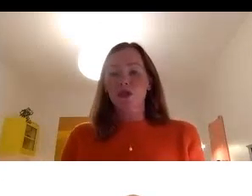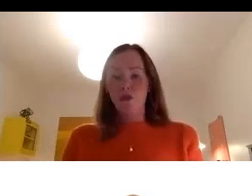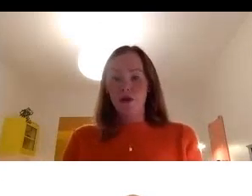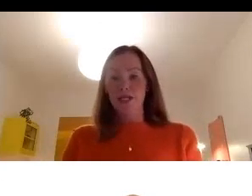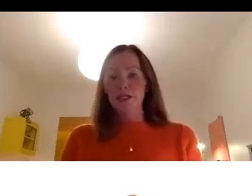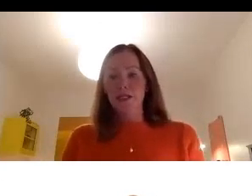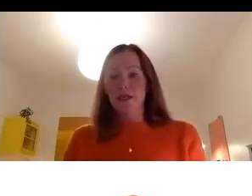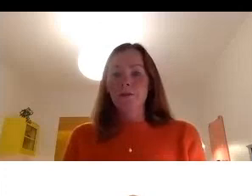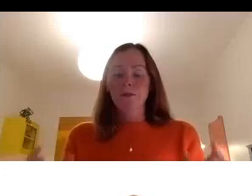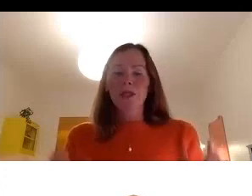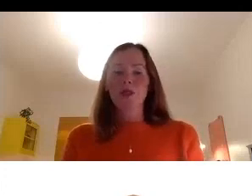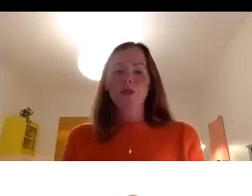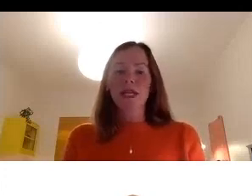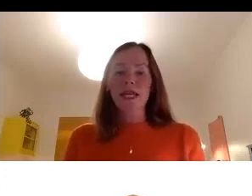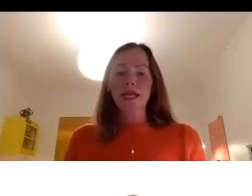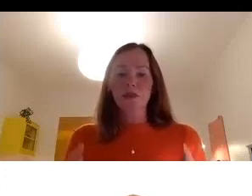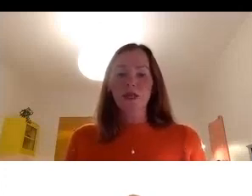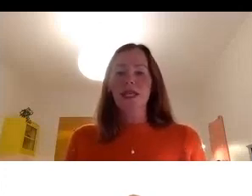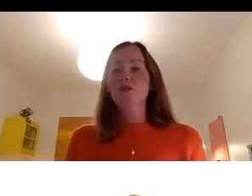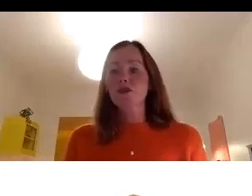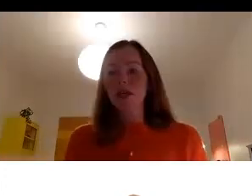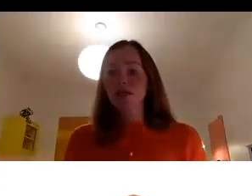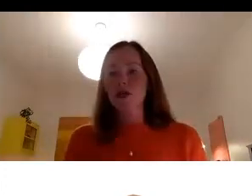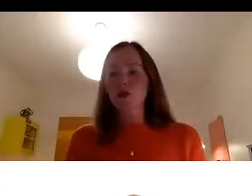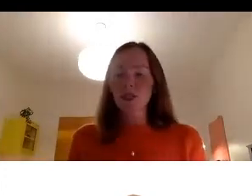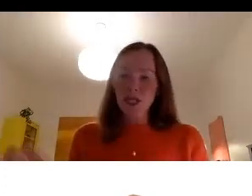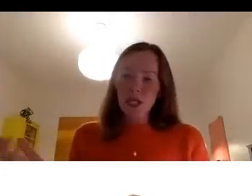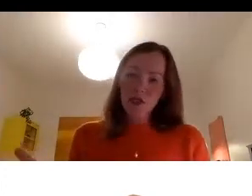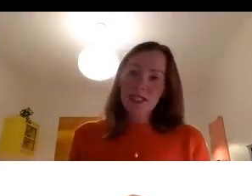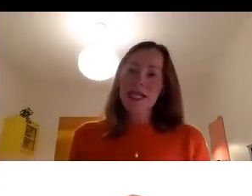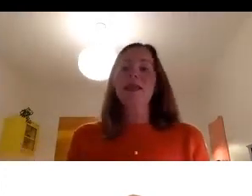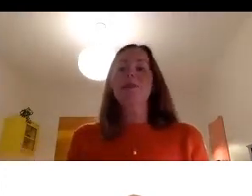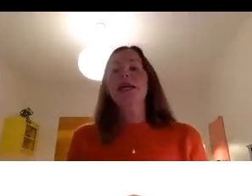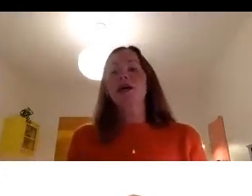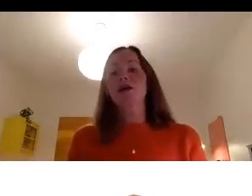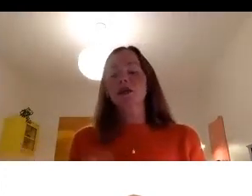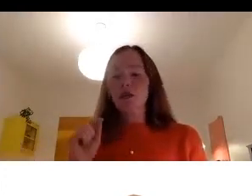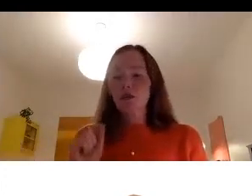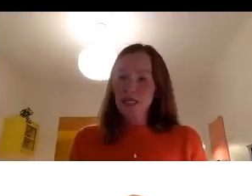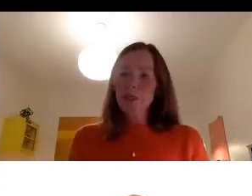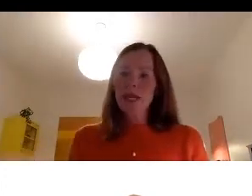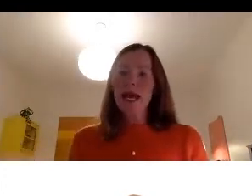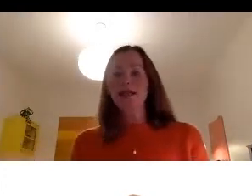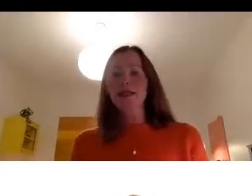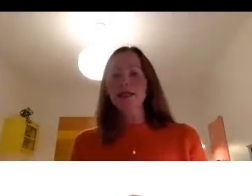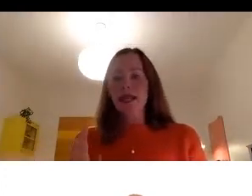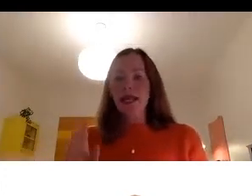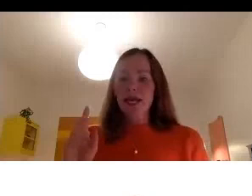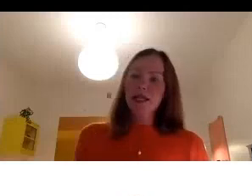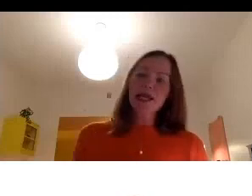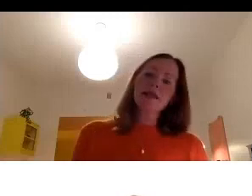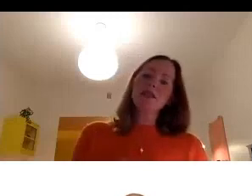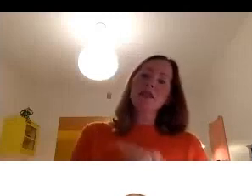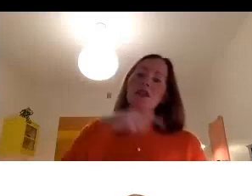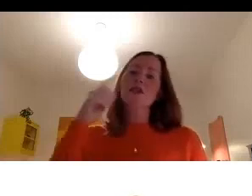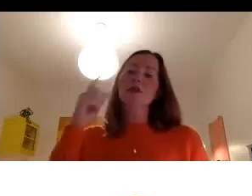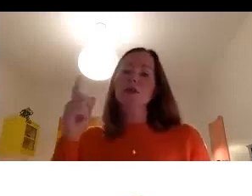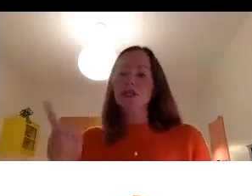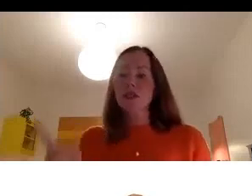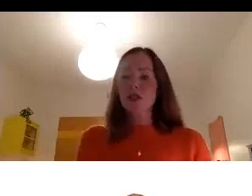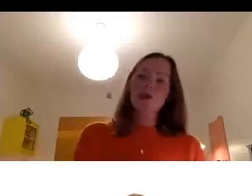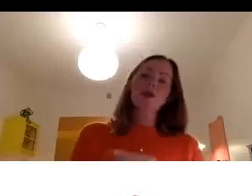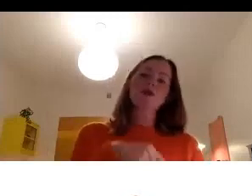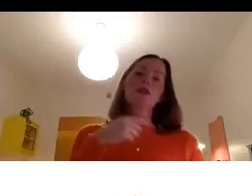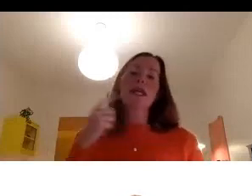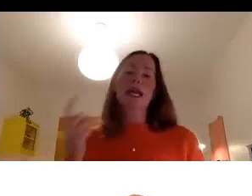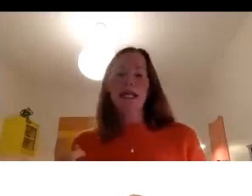the forest. So when they are fully grown, to take them down, replant, and then the circle will